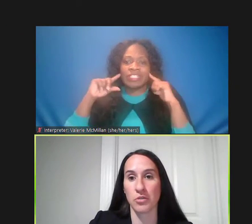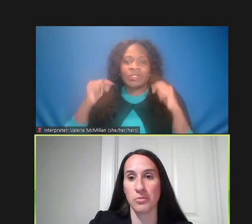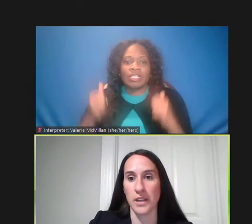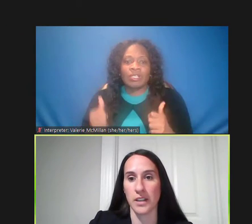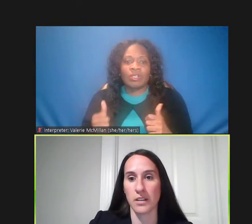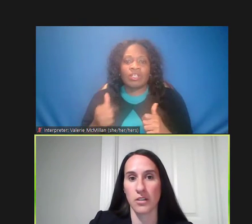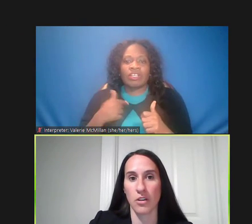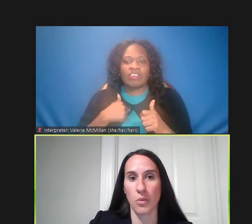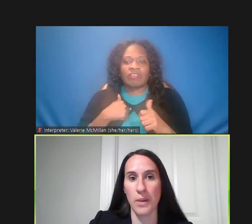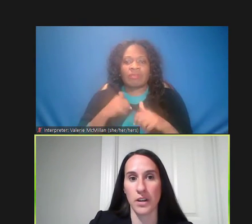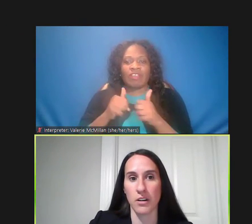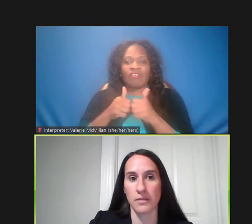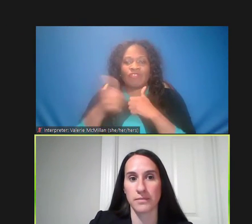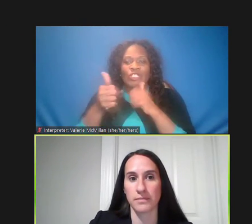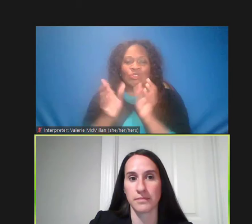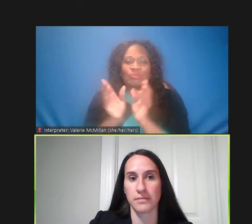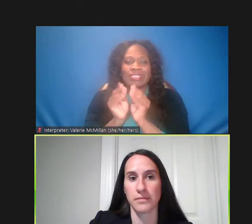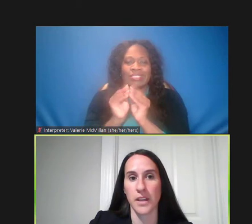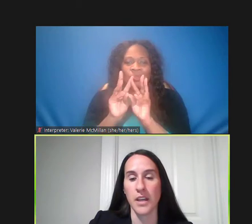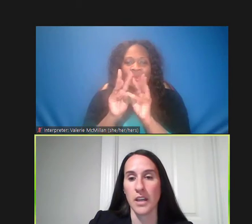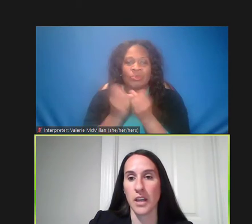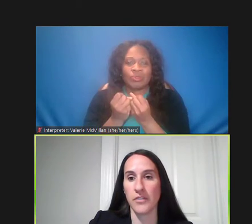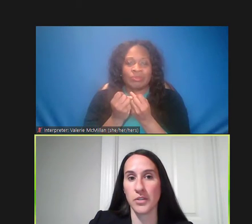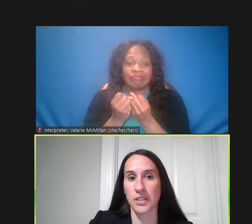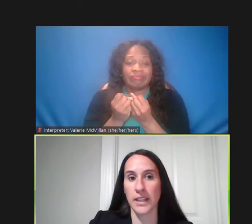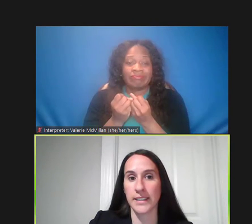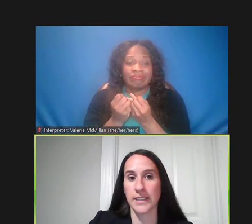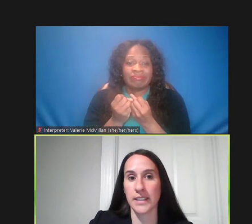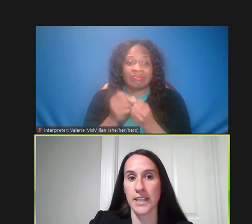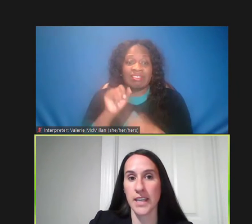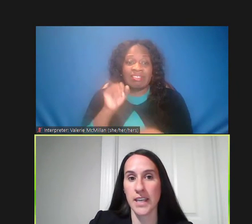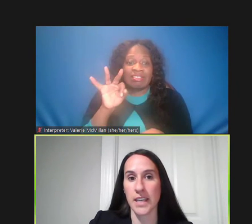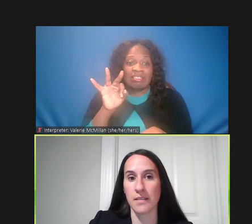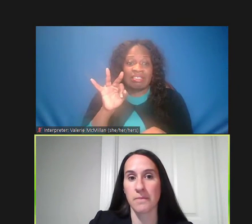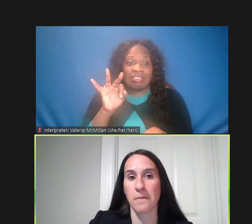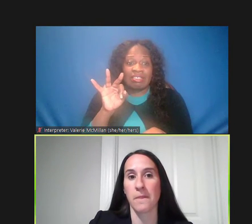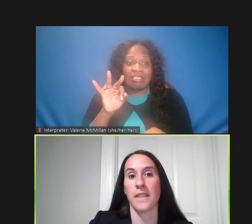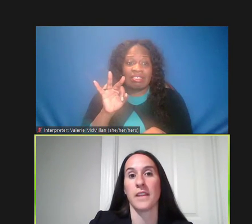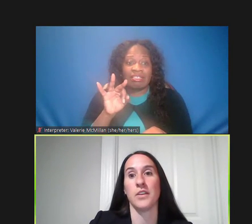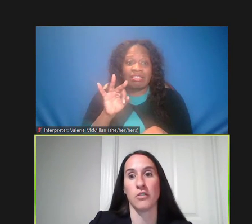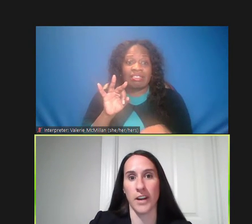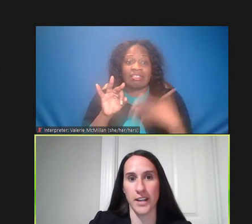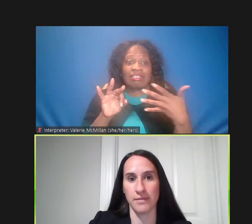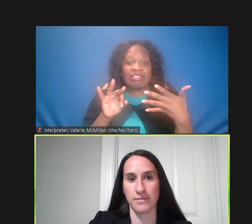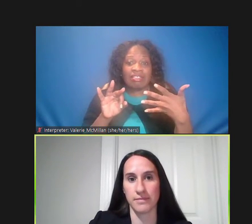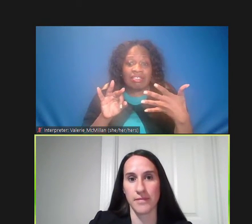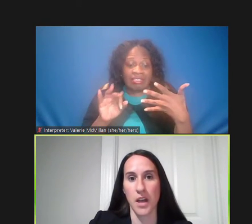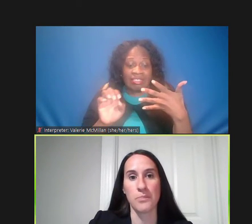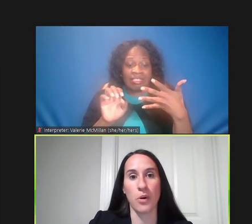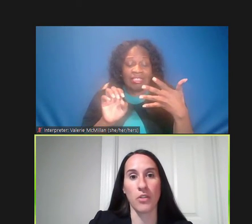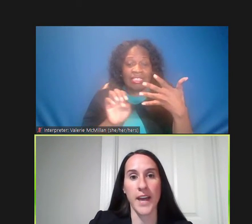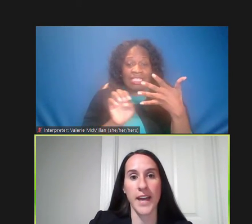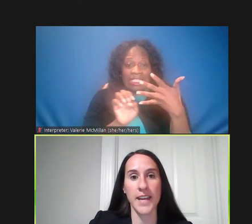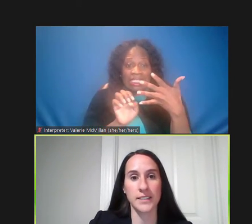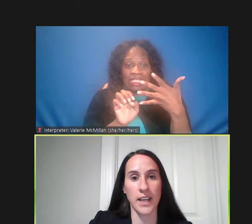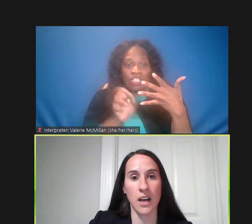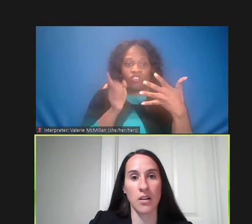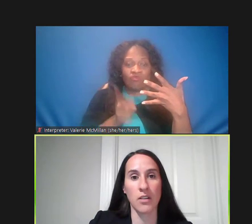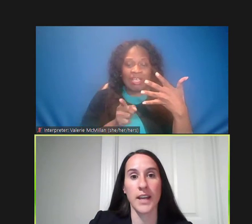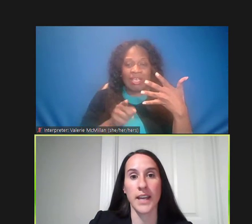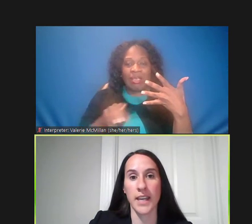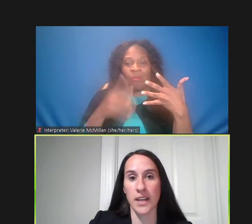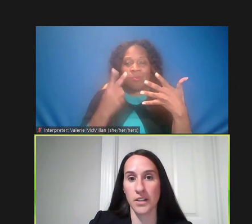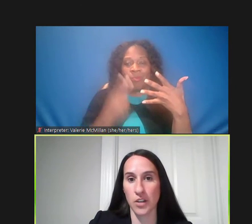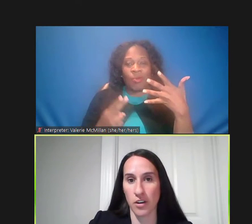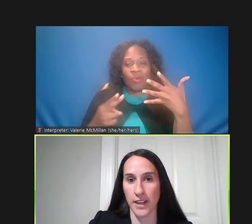my virtual meeting or webinar? If you selected E, you're right. Both